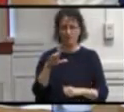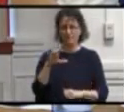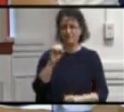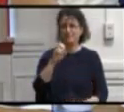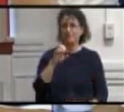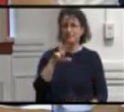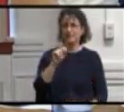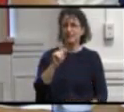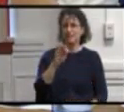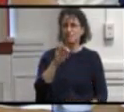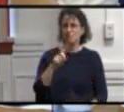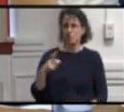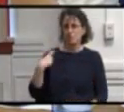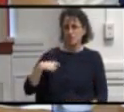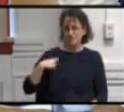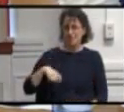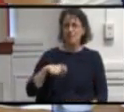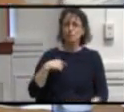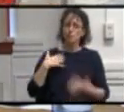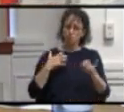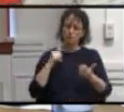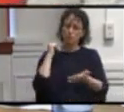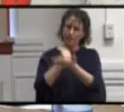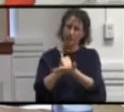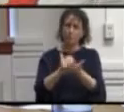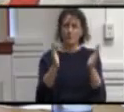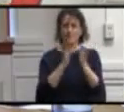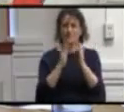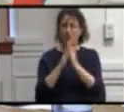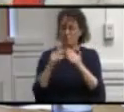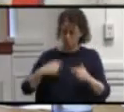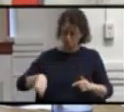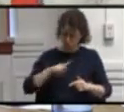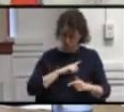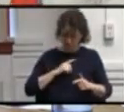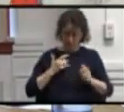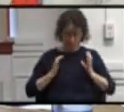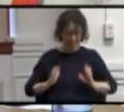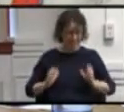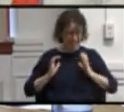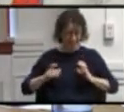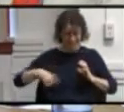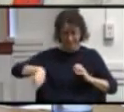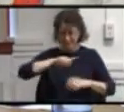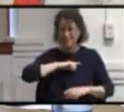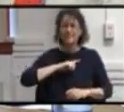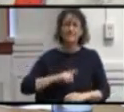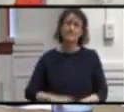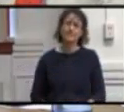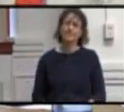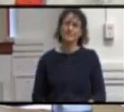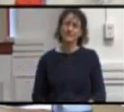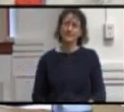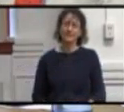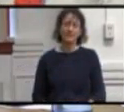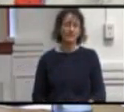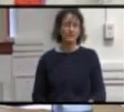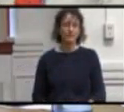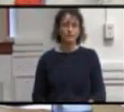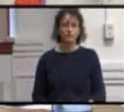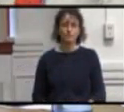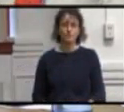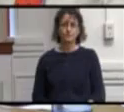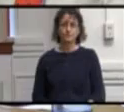for the best interests of the town. It's a citizens board, and as part of our work as citizens board, we've tried very